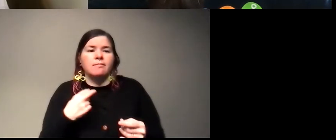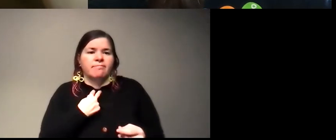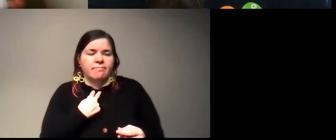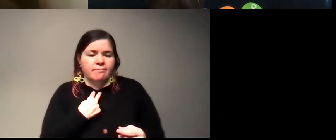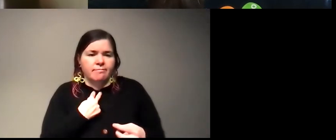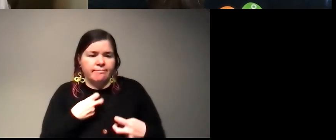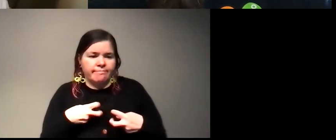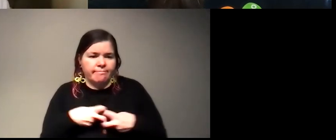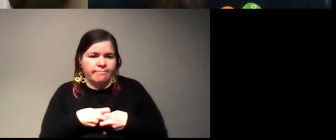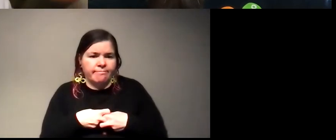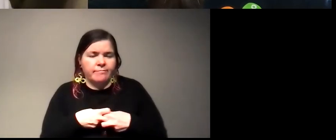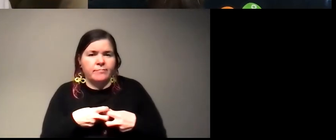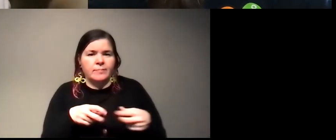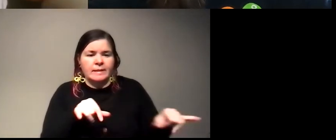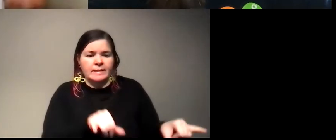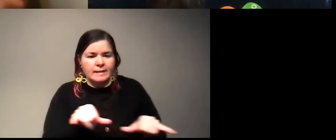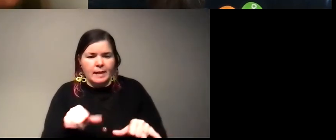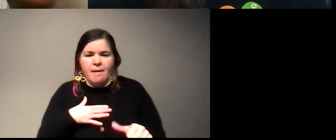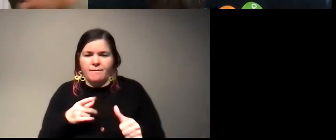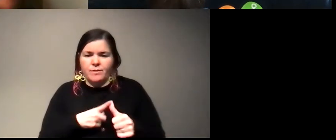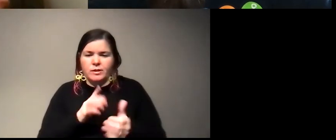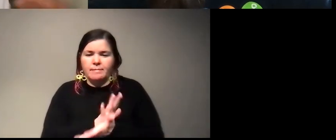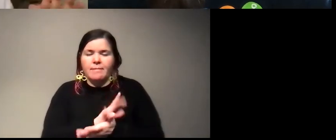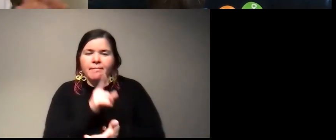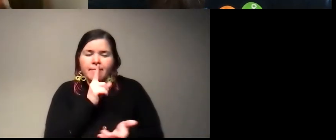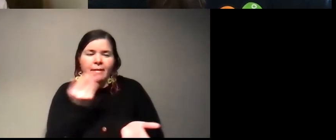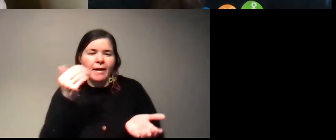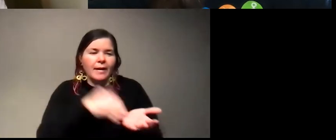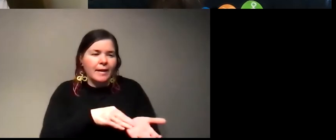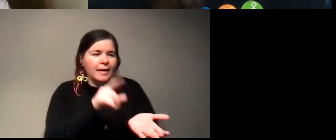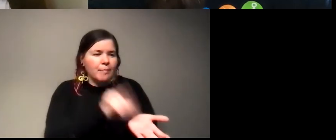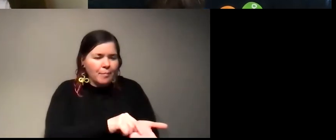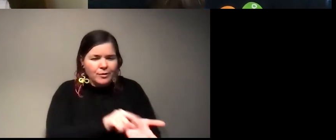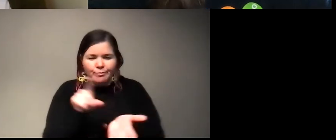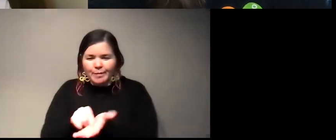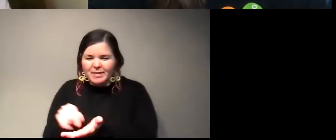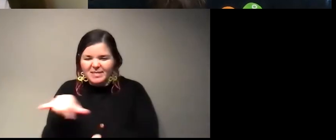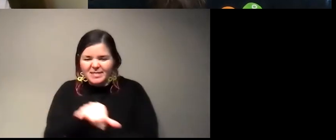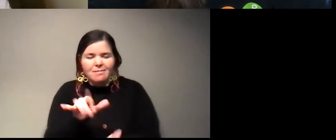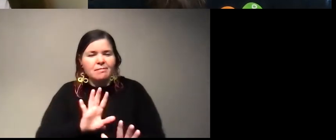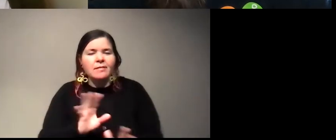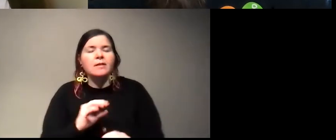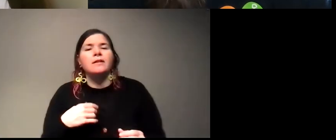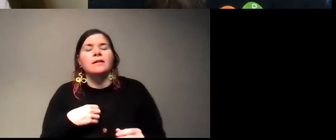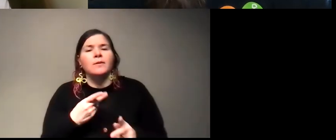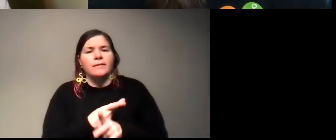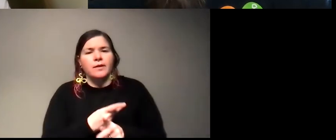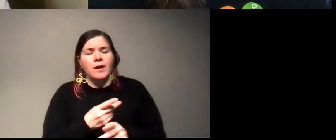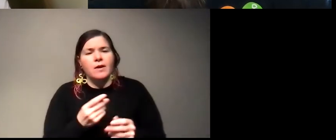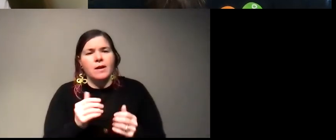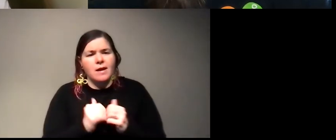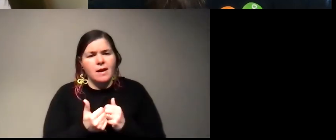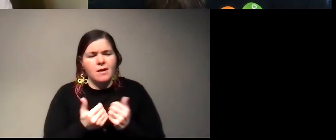because it was really similar to my first paper, and I didn't want to publish the same thing twice. So I really was just trying to figure out other